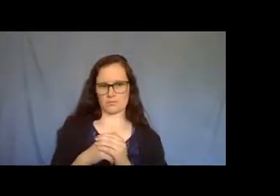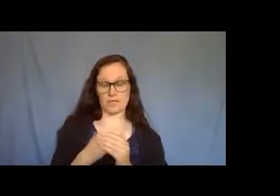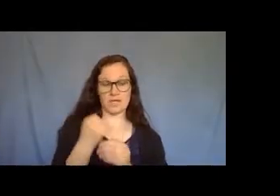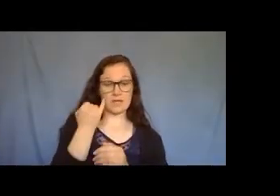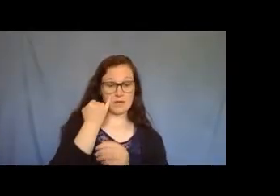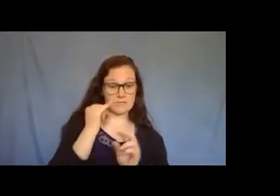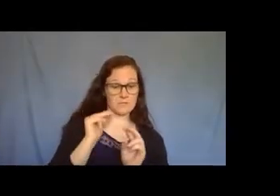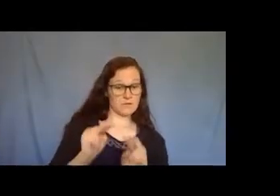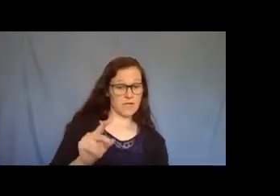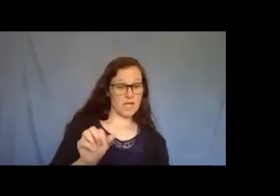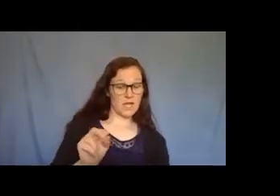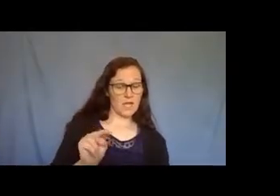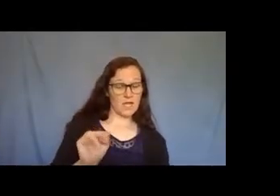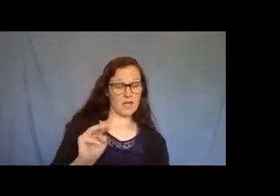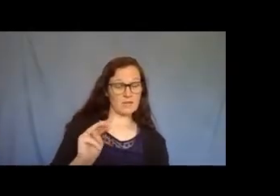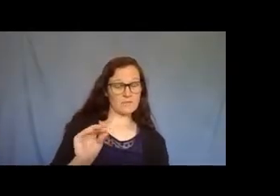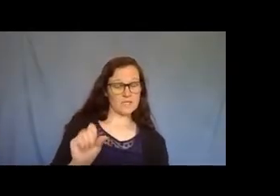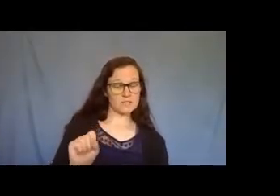River from